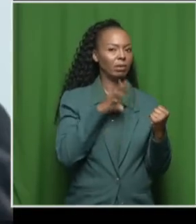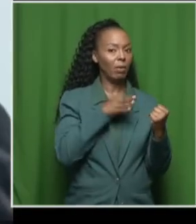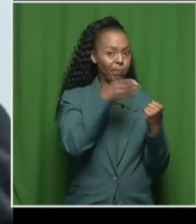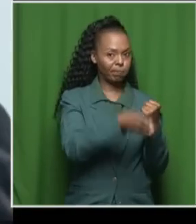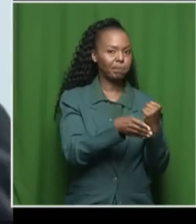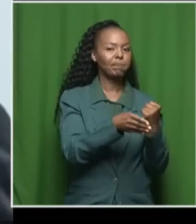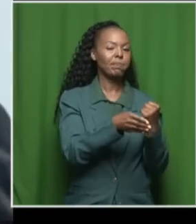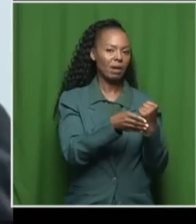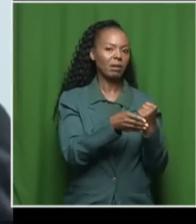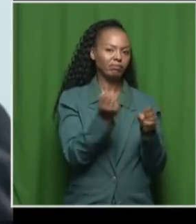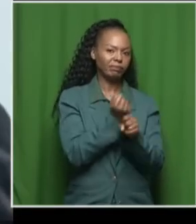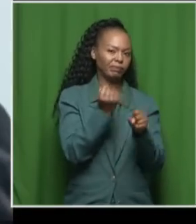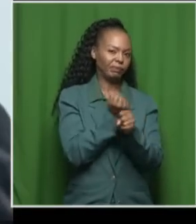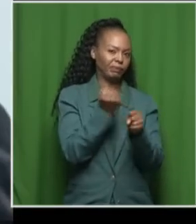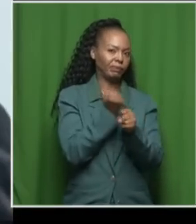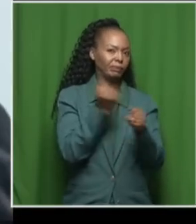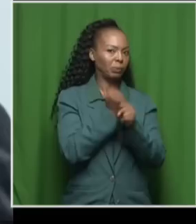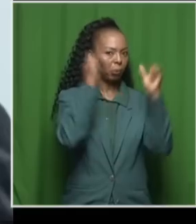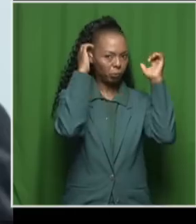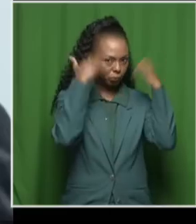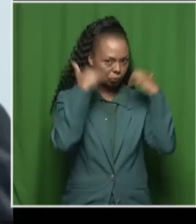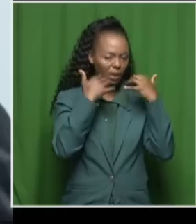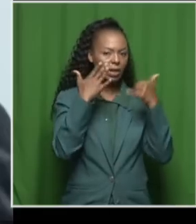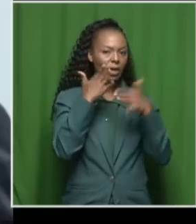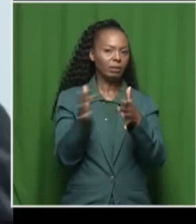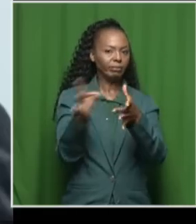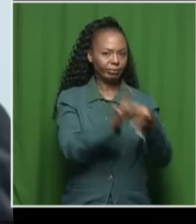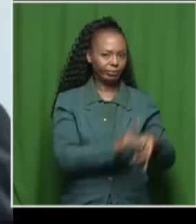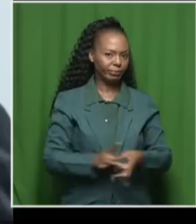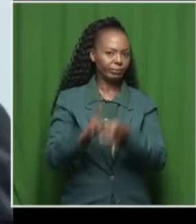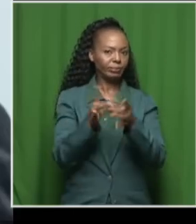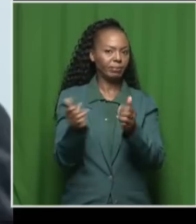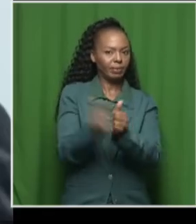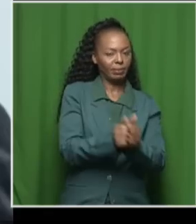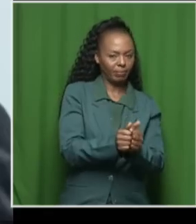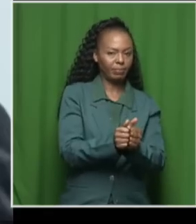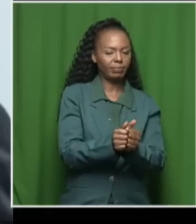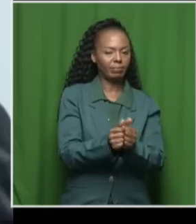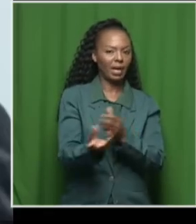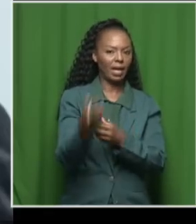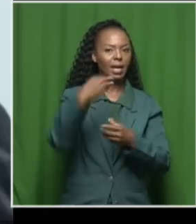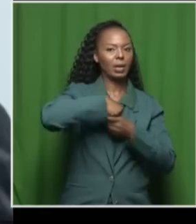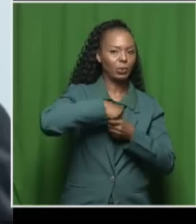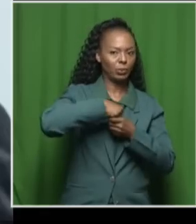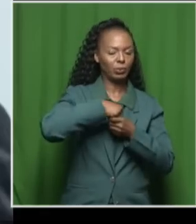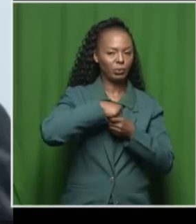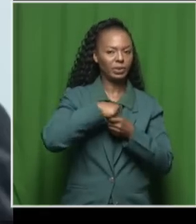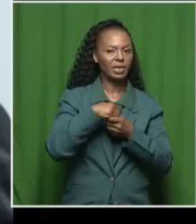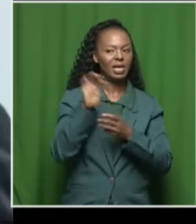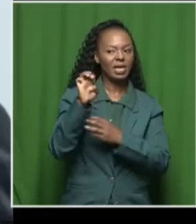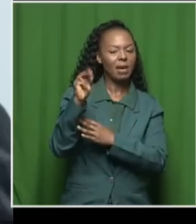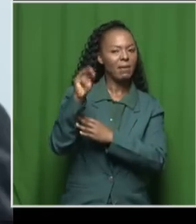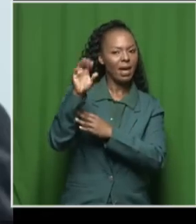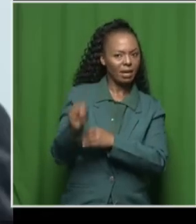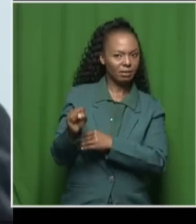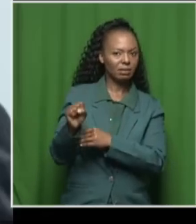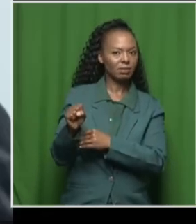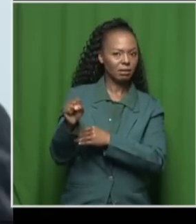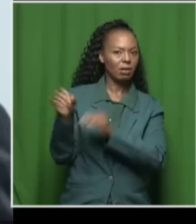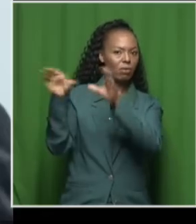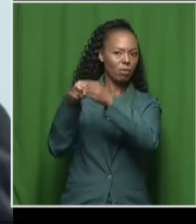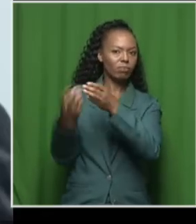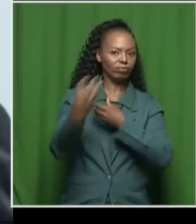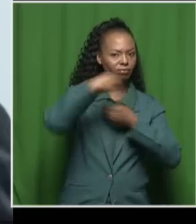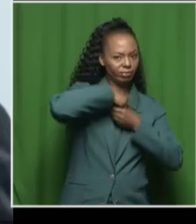Although we have actually operated a joint operational center where we have included our emergency services